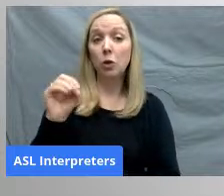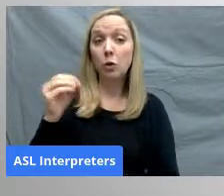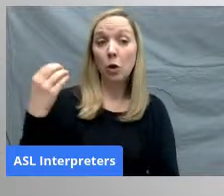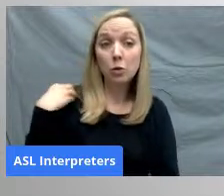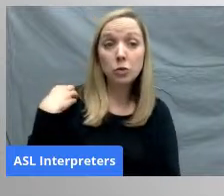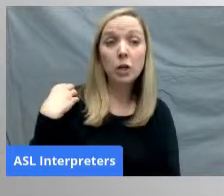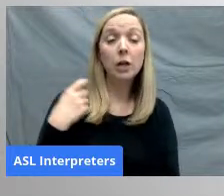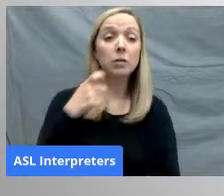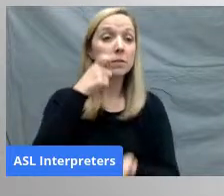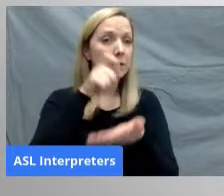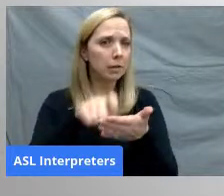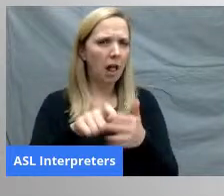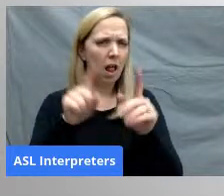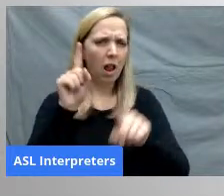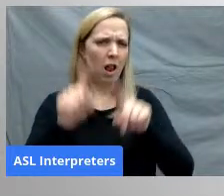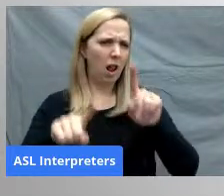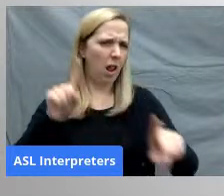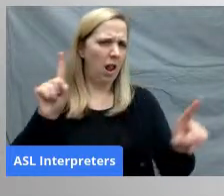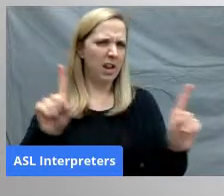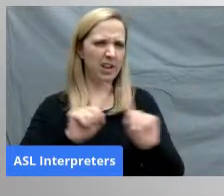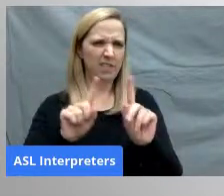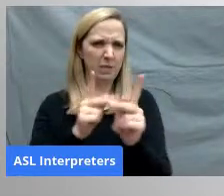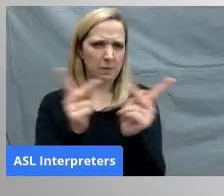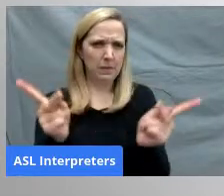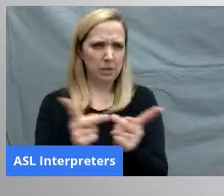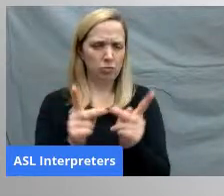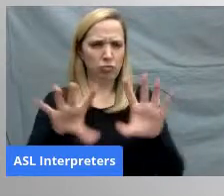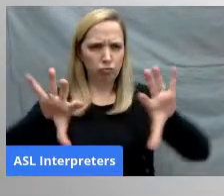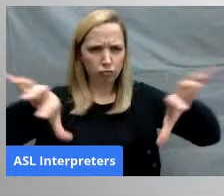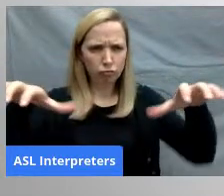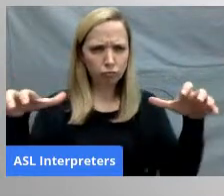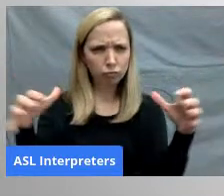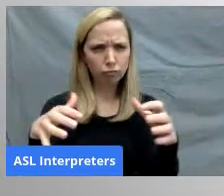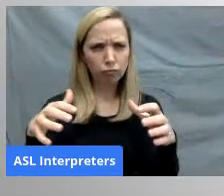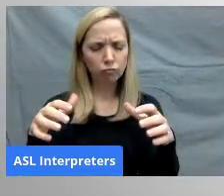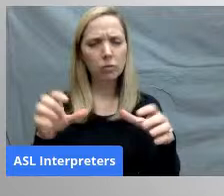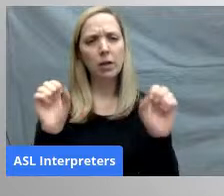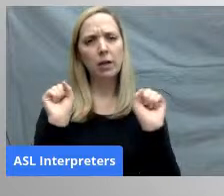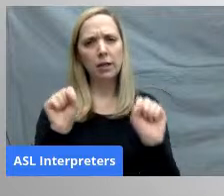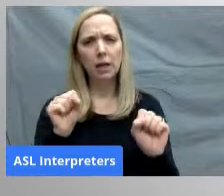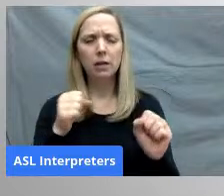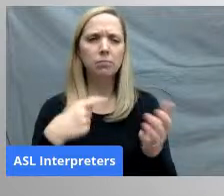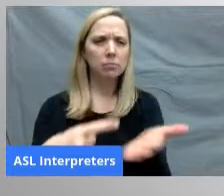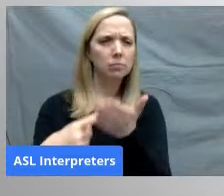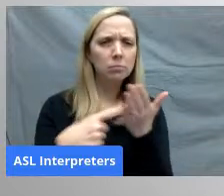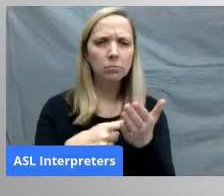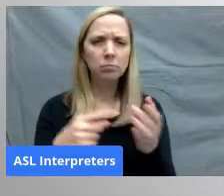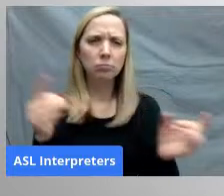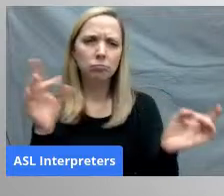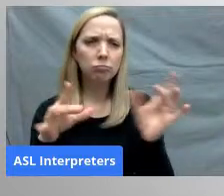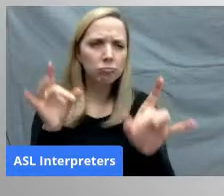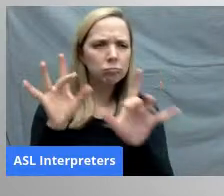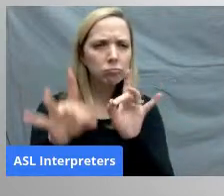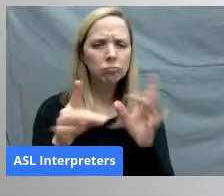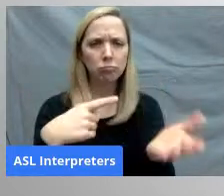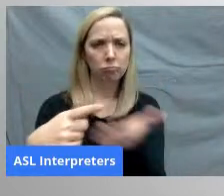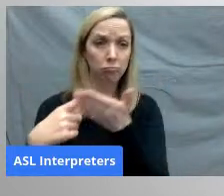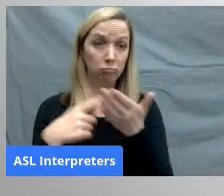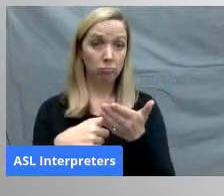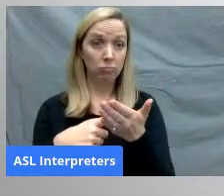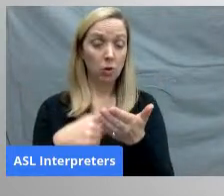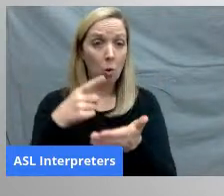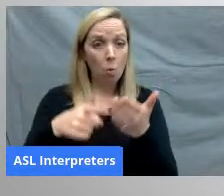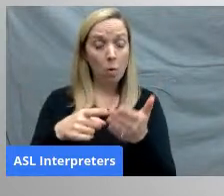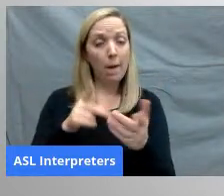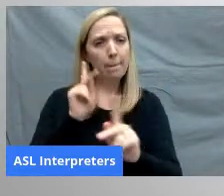different positions. So that way we had just robust input on what our stakeholders wanted from our calendar. And one of